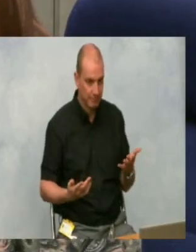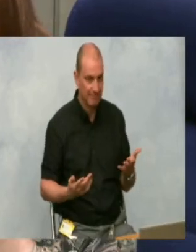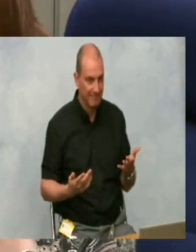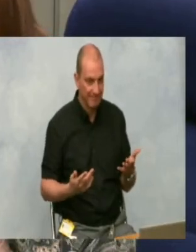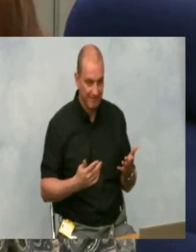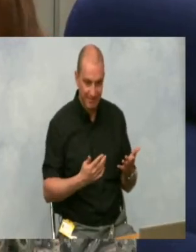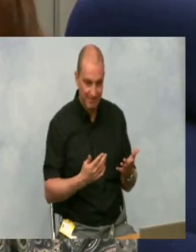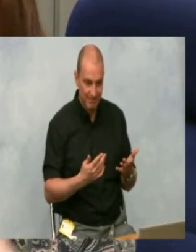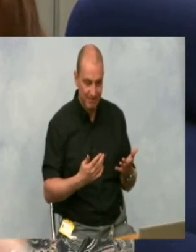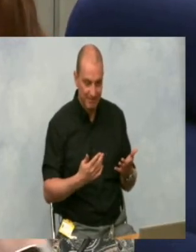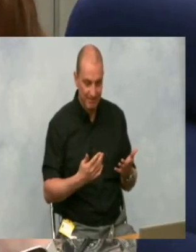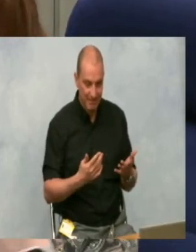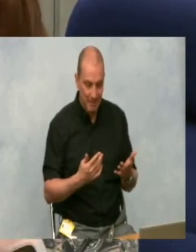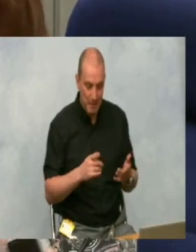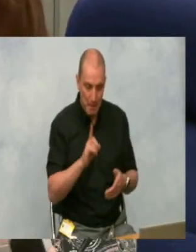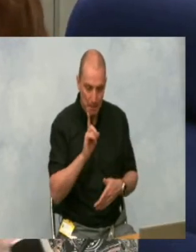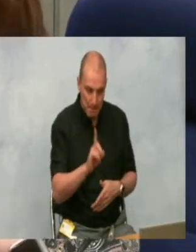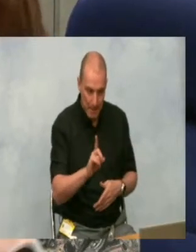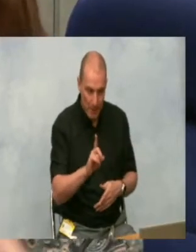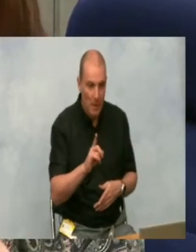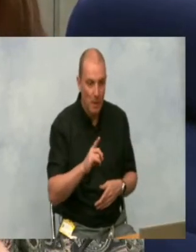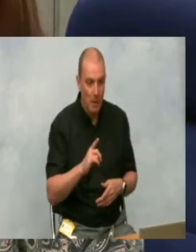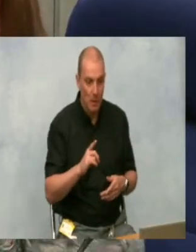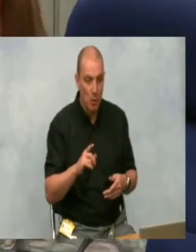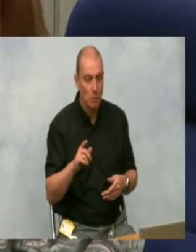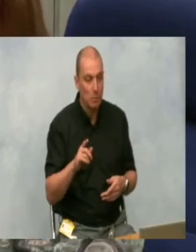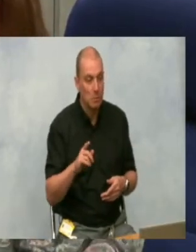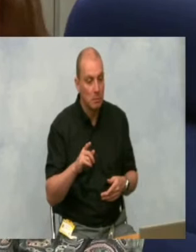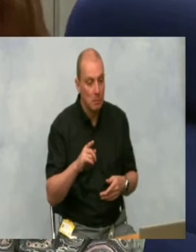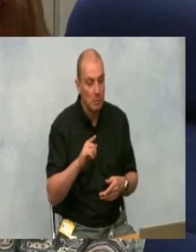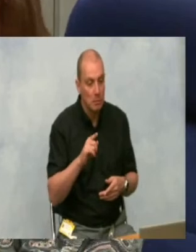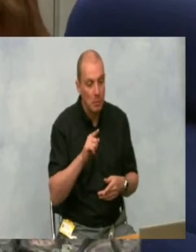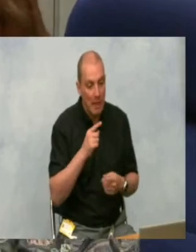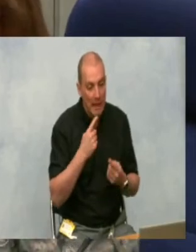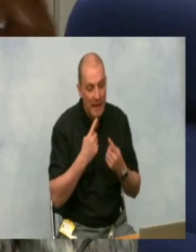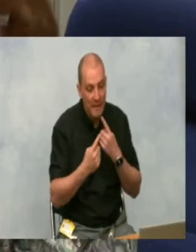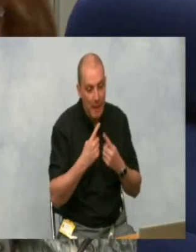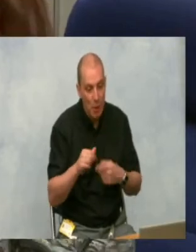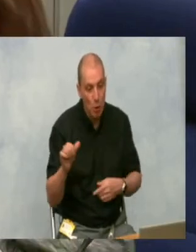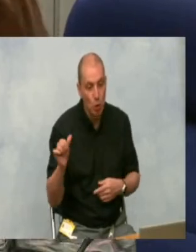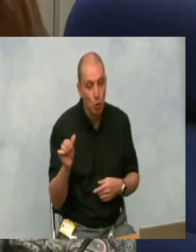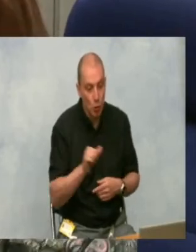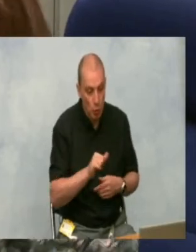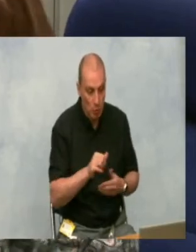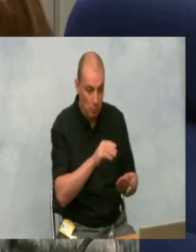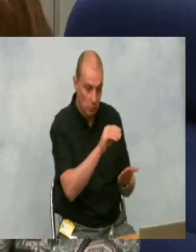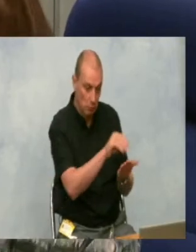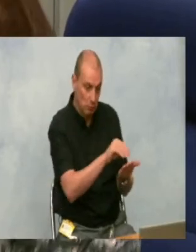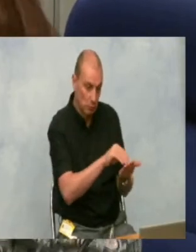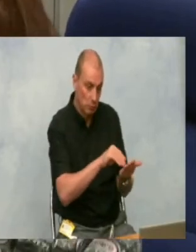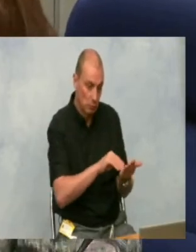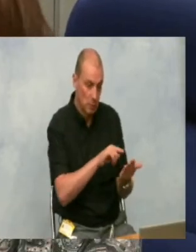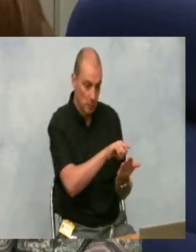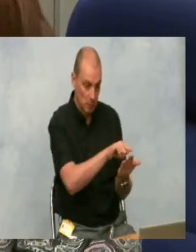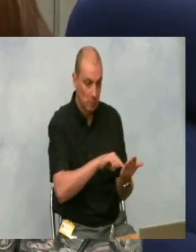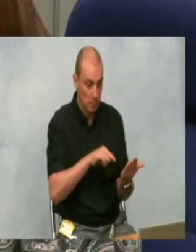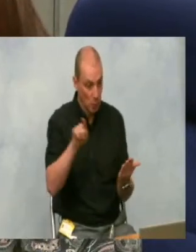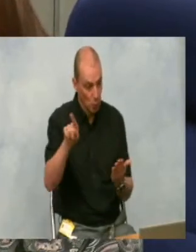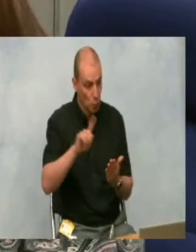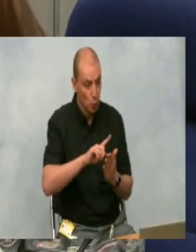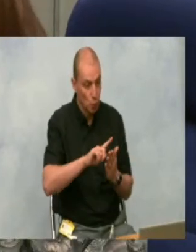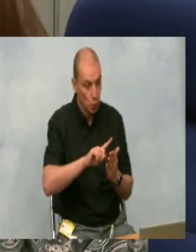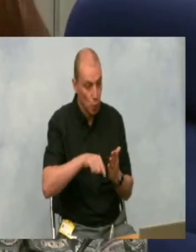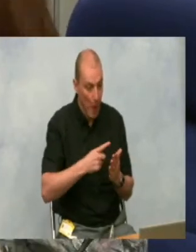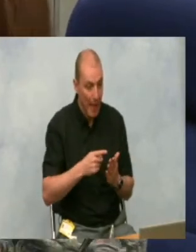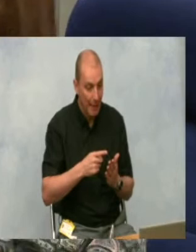that it would have been helpful if it had been put forward to us in the terms that Joanne used at the end there, and that,